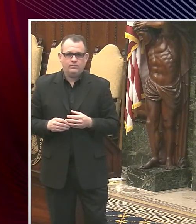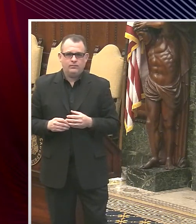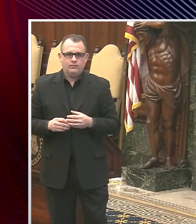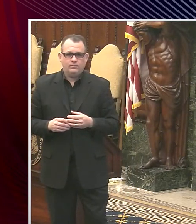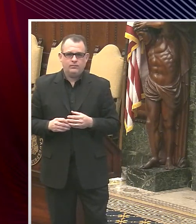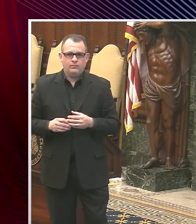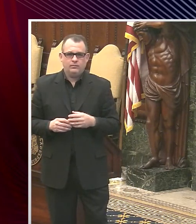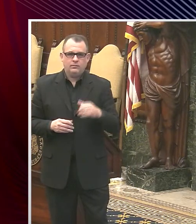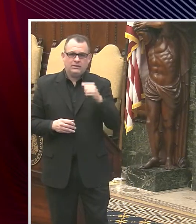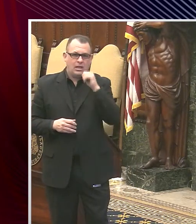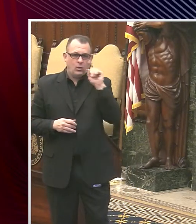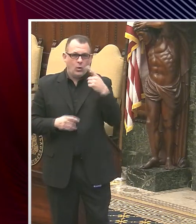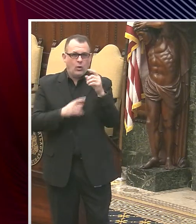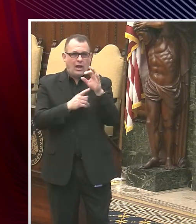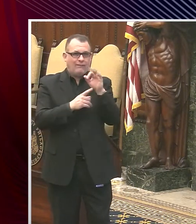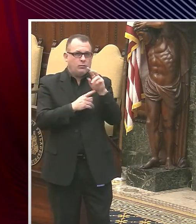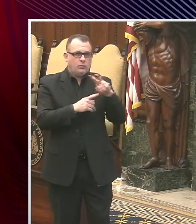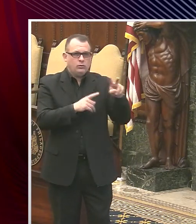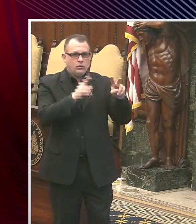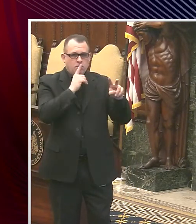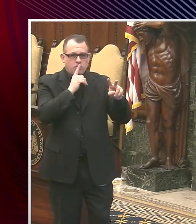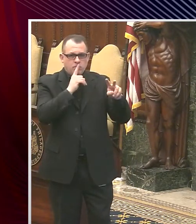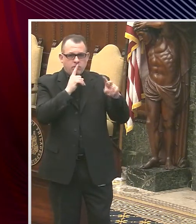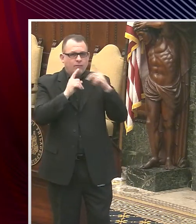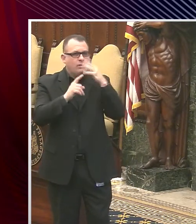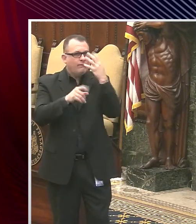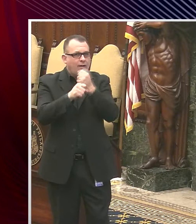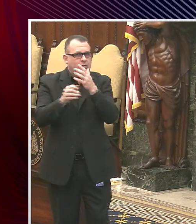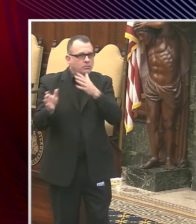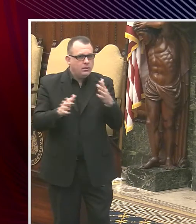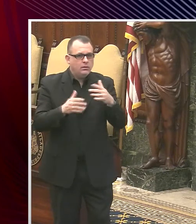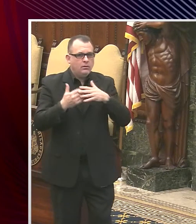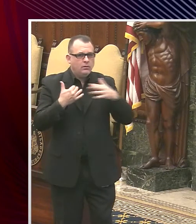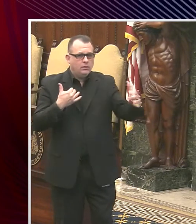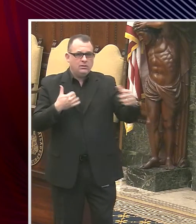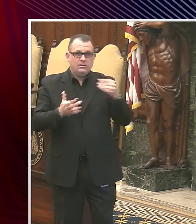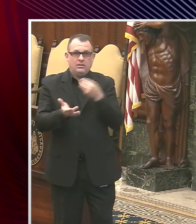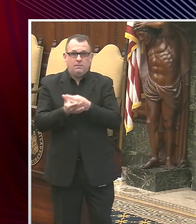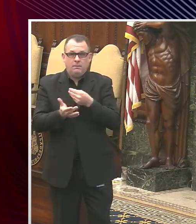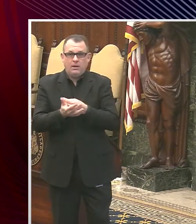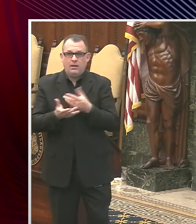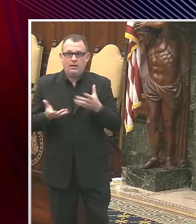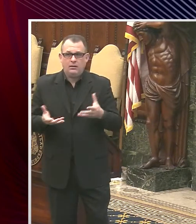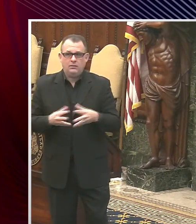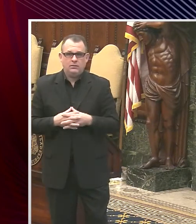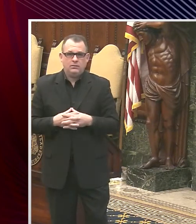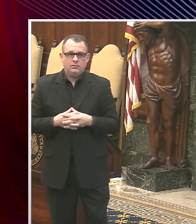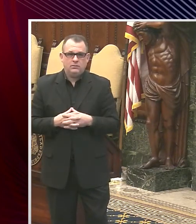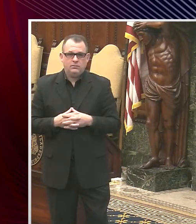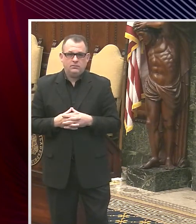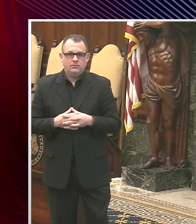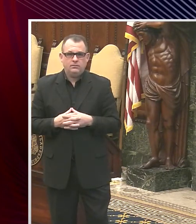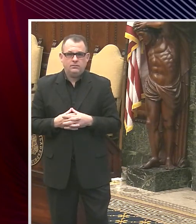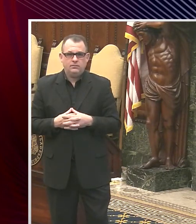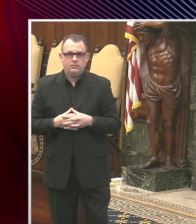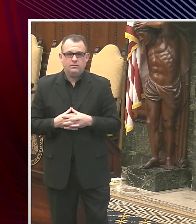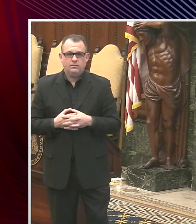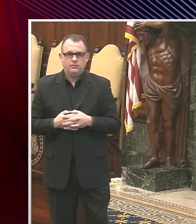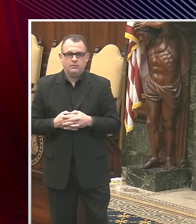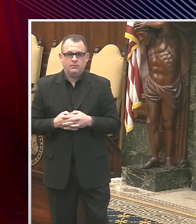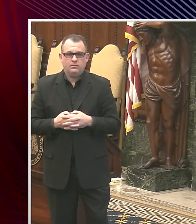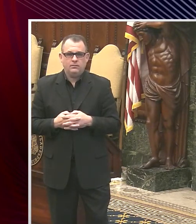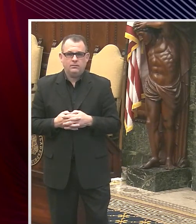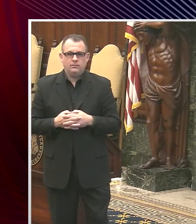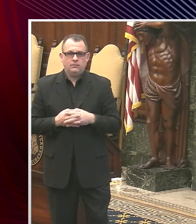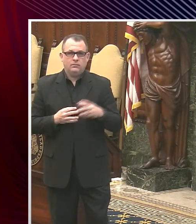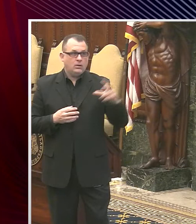just FY22, but for our 5-year plan. So the money is, the way the act is spread out, we get the money in 2